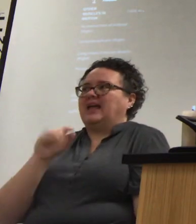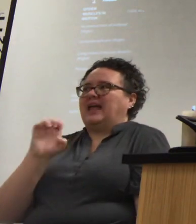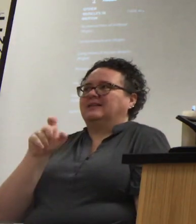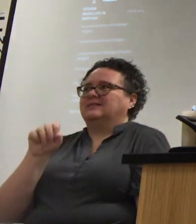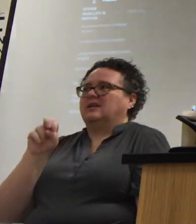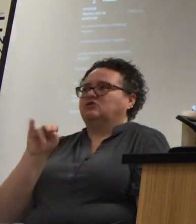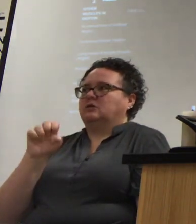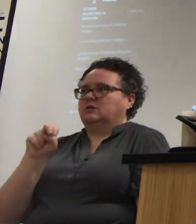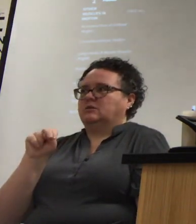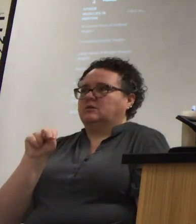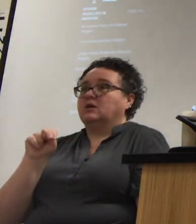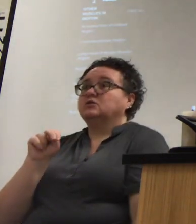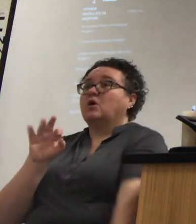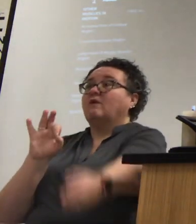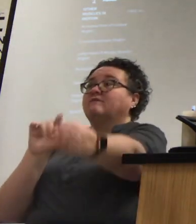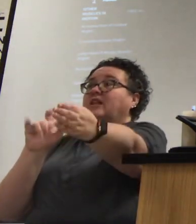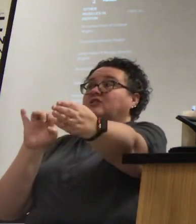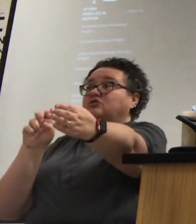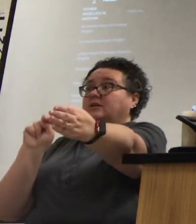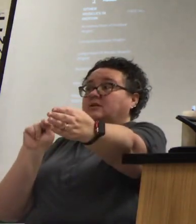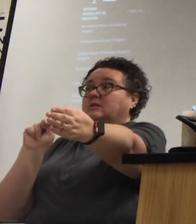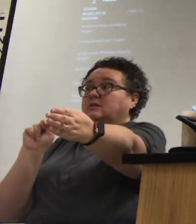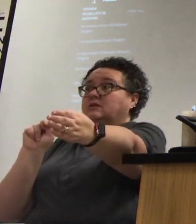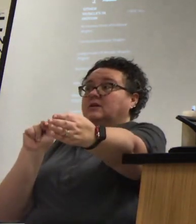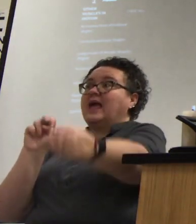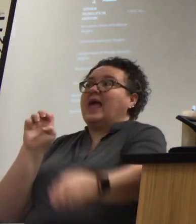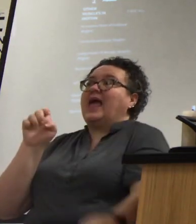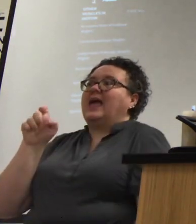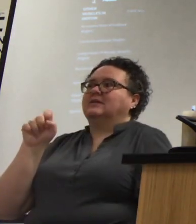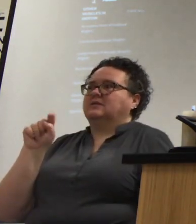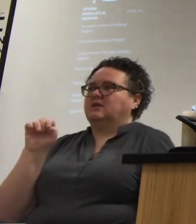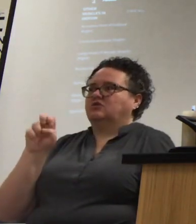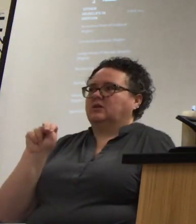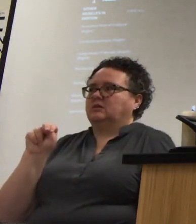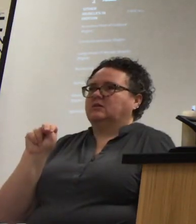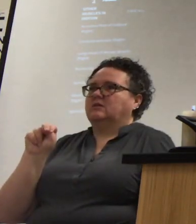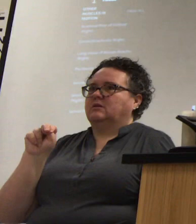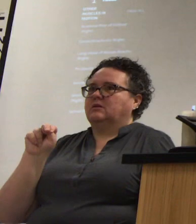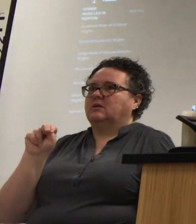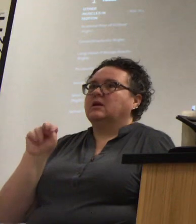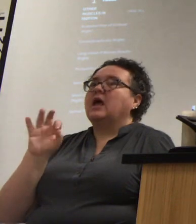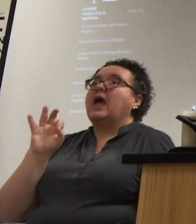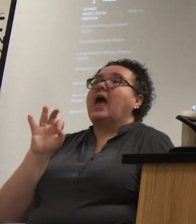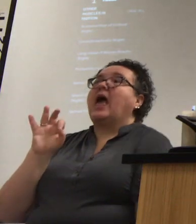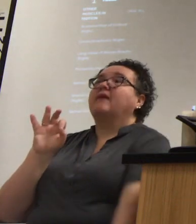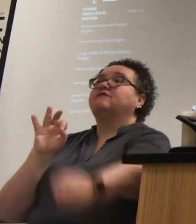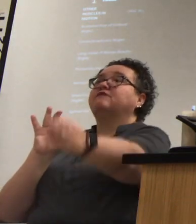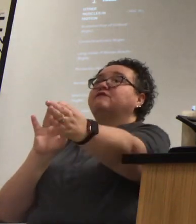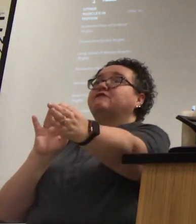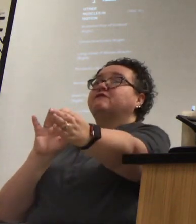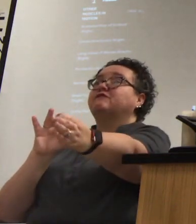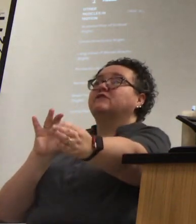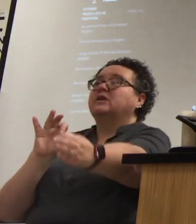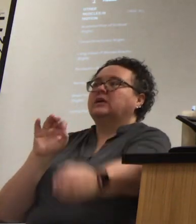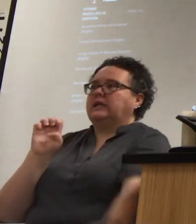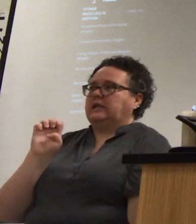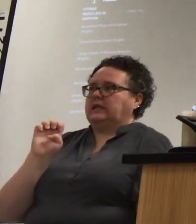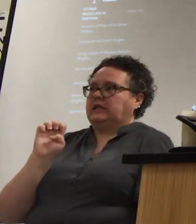extension. So flexion, and then extension on the way back. Look at it from the front view.